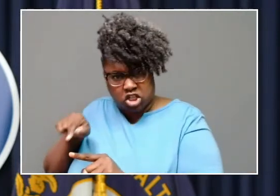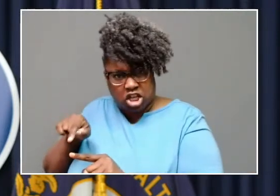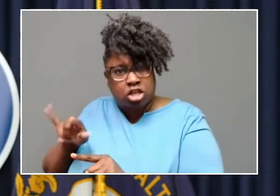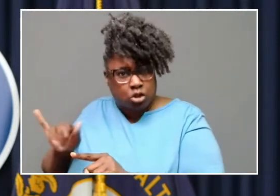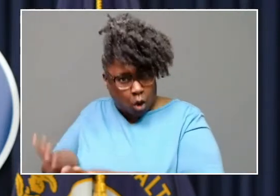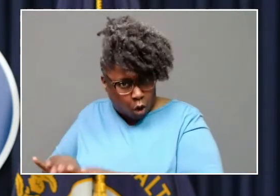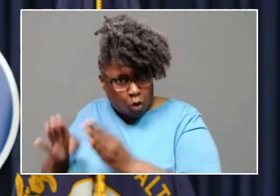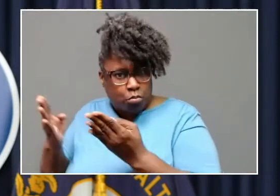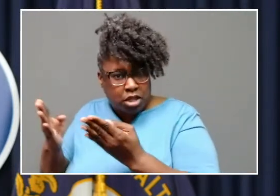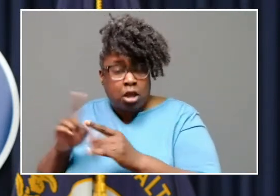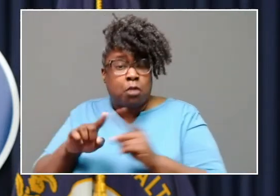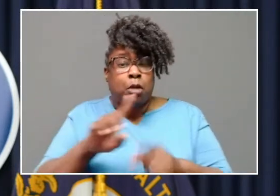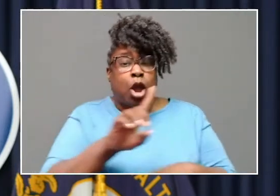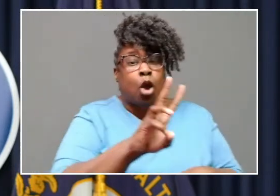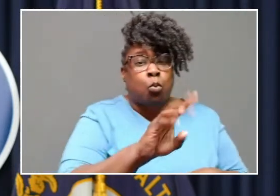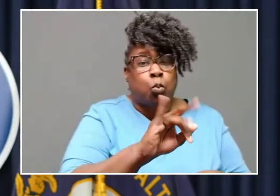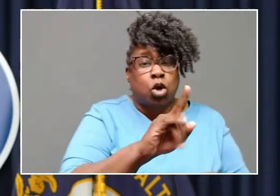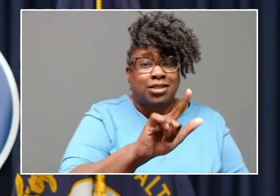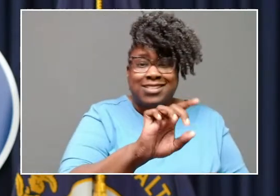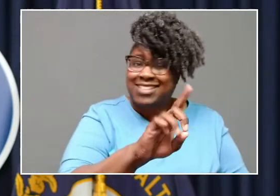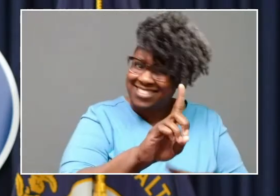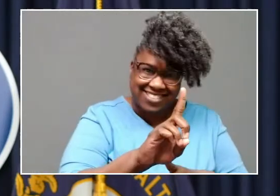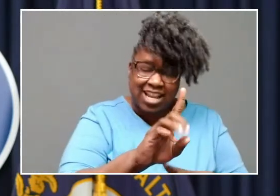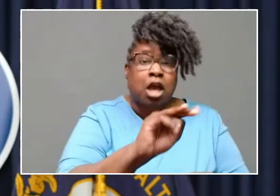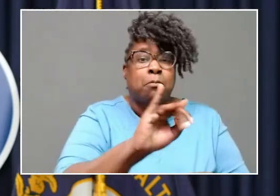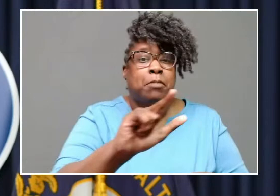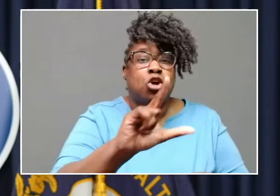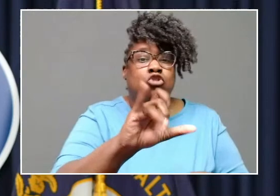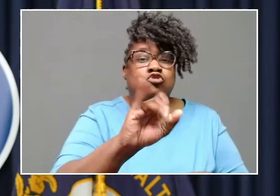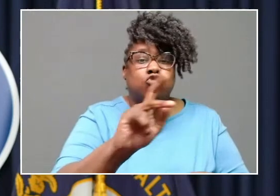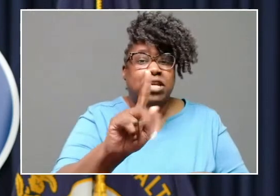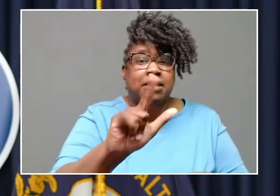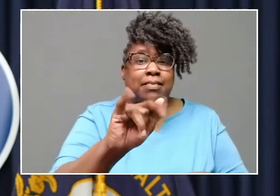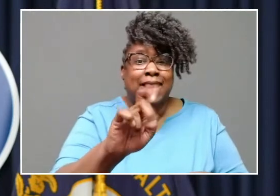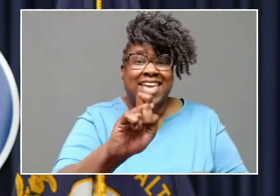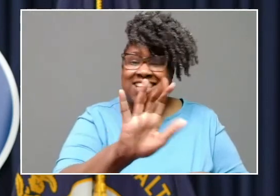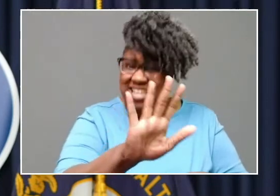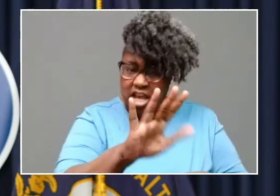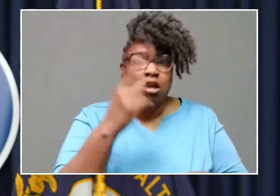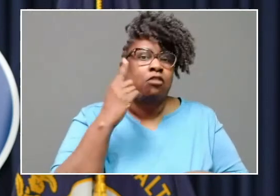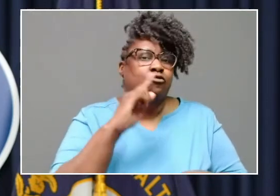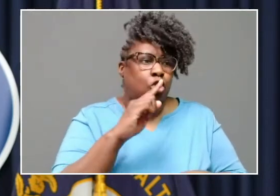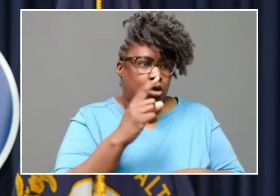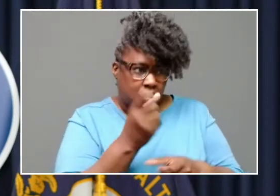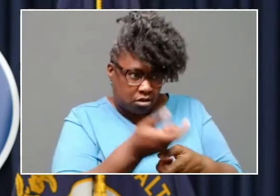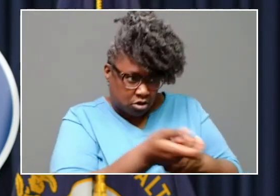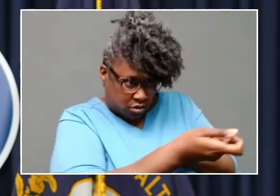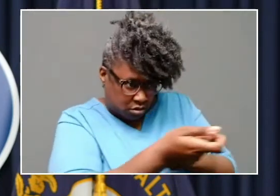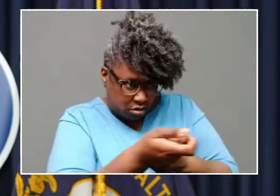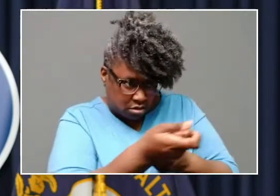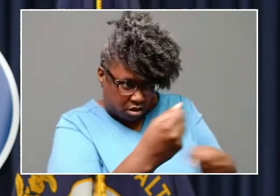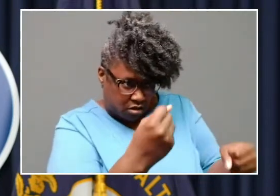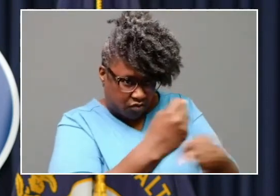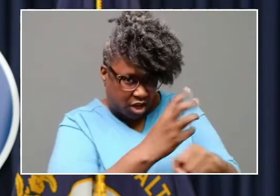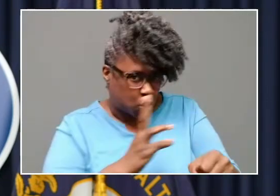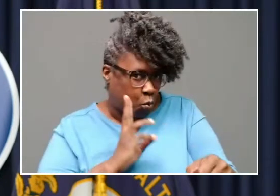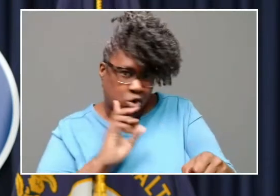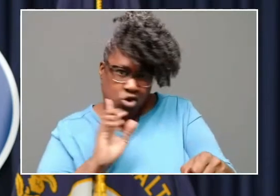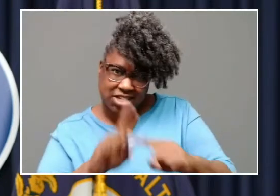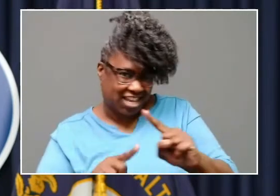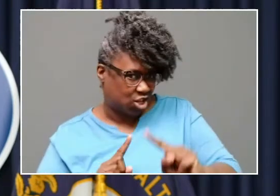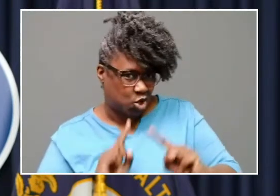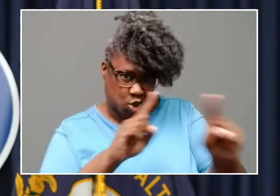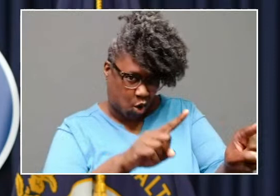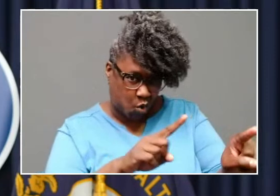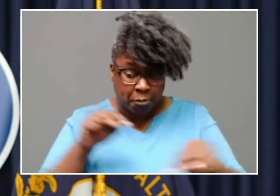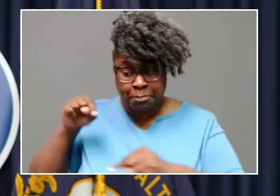public. Mill Creek Lake is currently used as a water source to fight the fire and thus is closed to the public as well. The lodge and dining rooms are